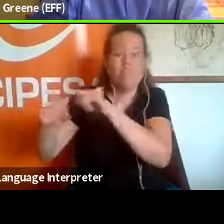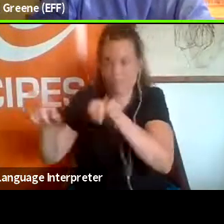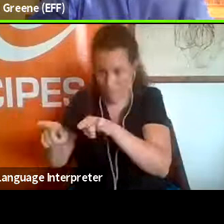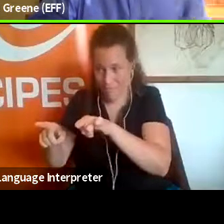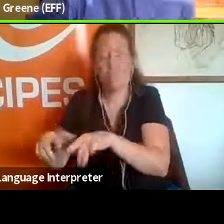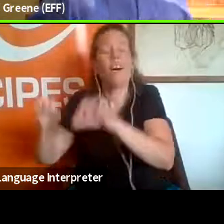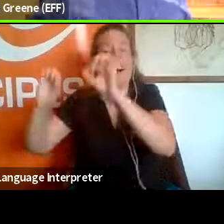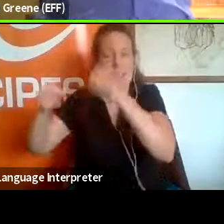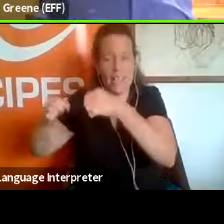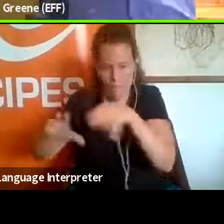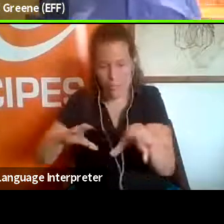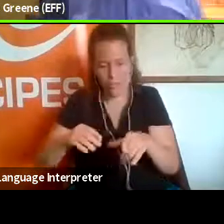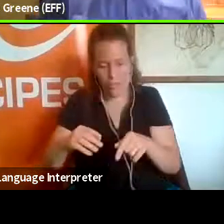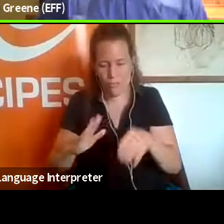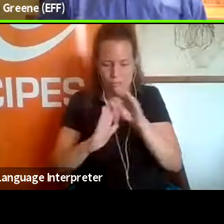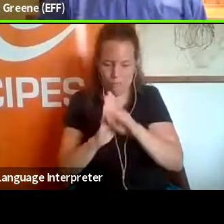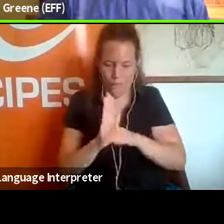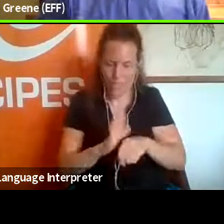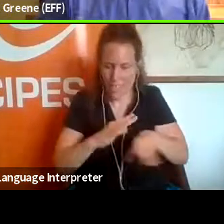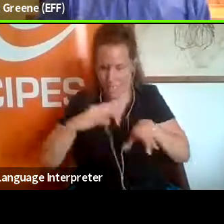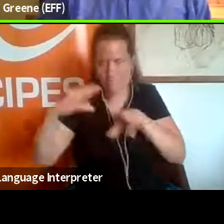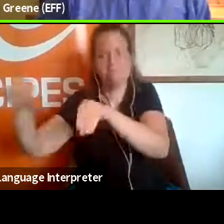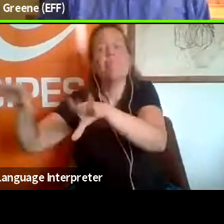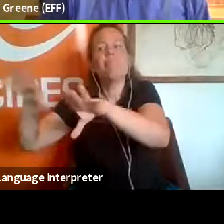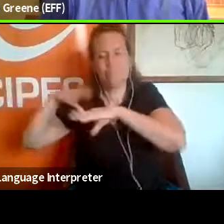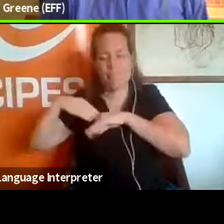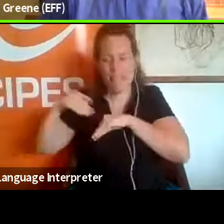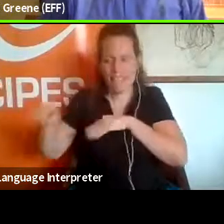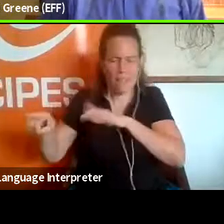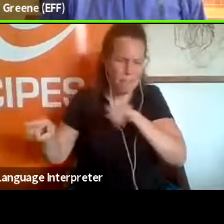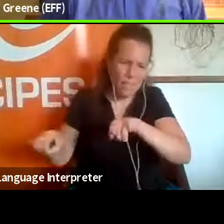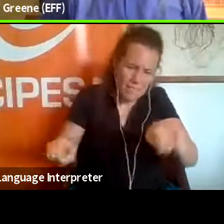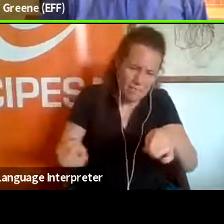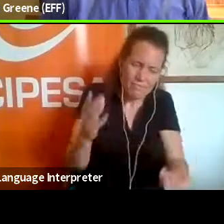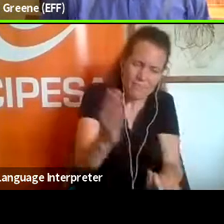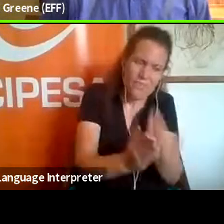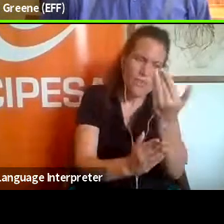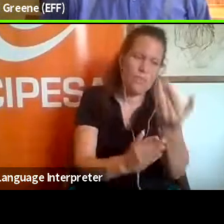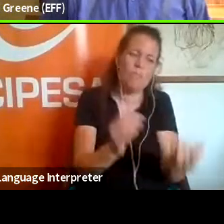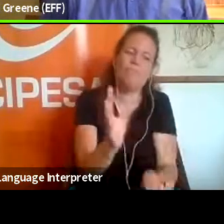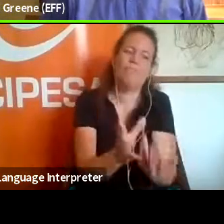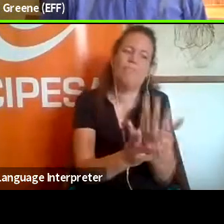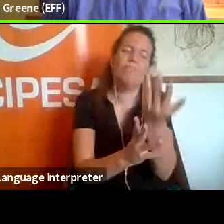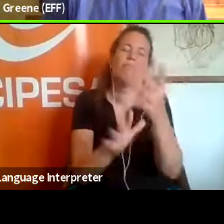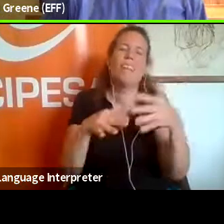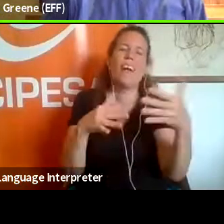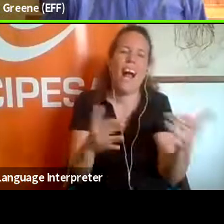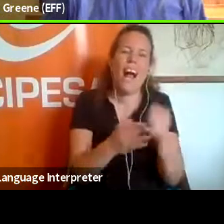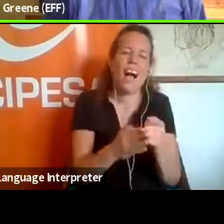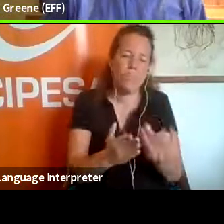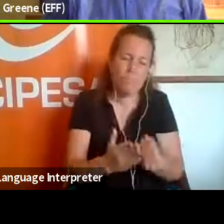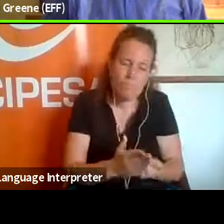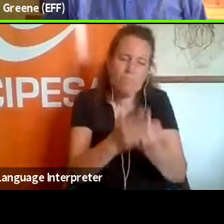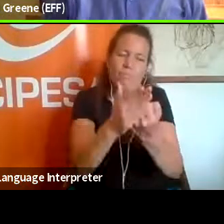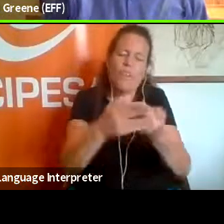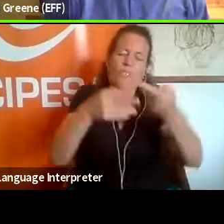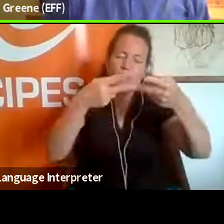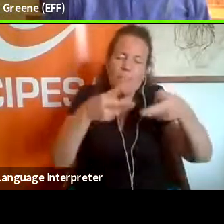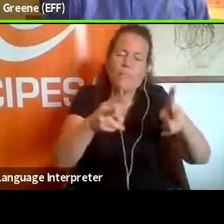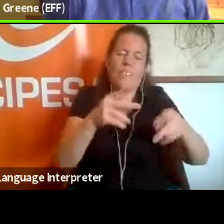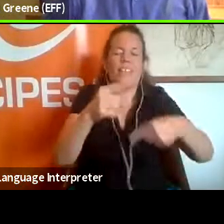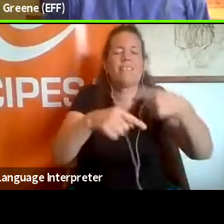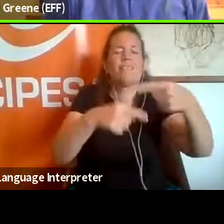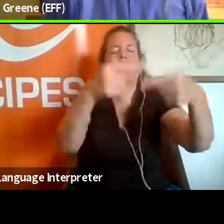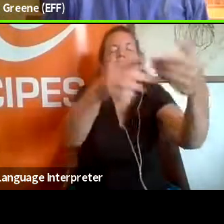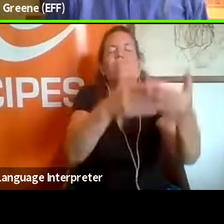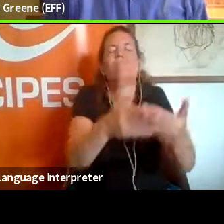mandates, but in a way that where the human rights framing is present from the very beginning. And so that's something that we hope to